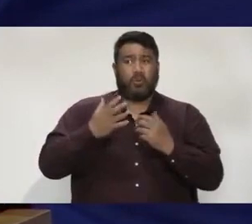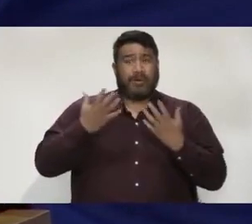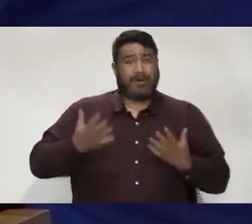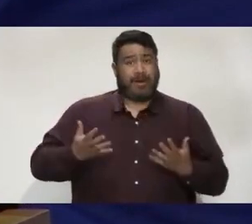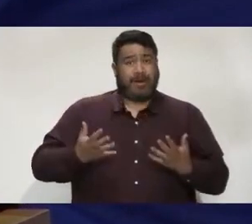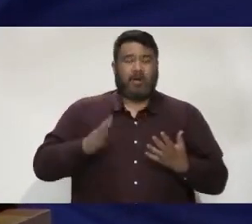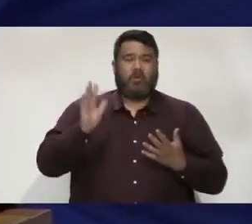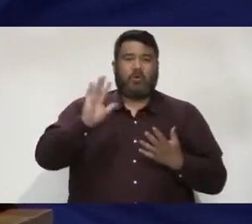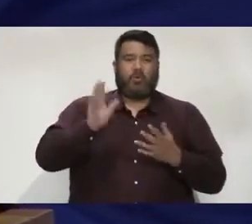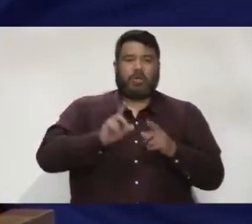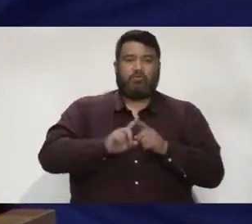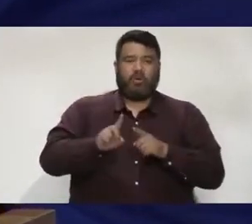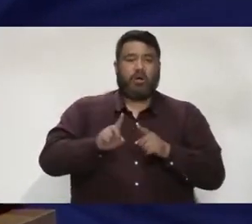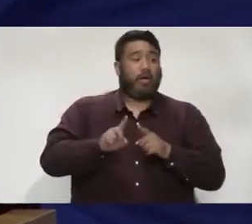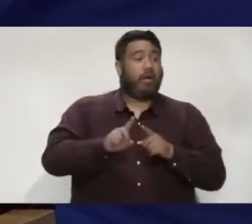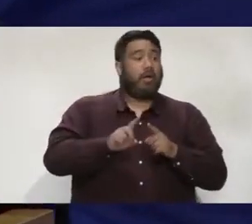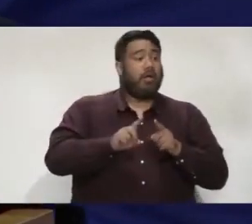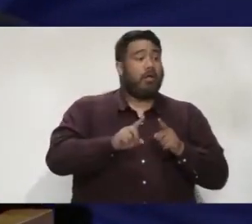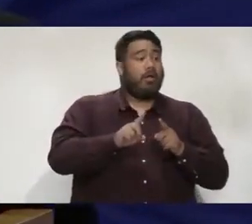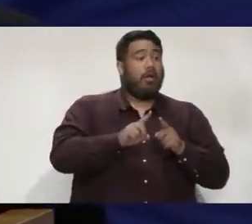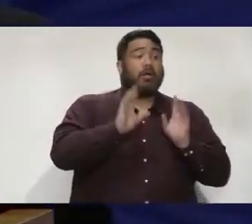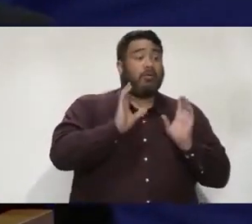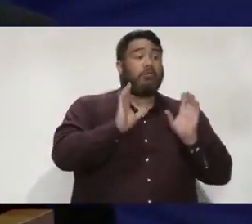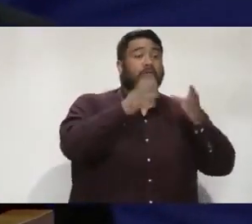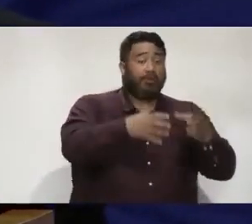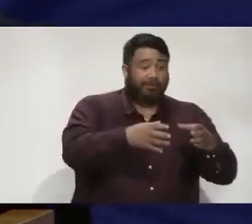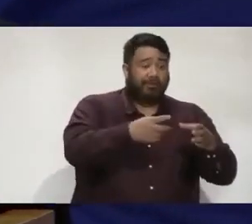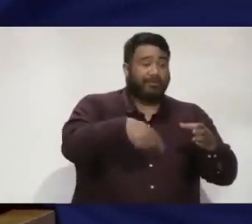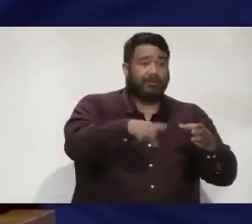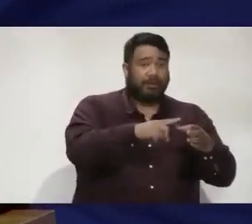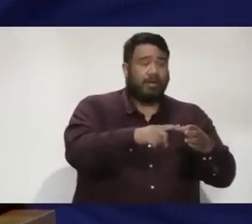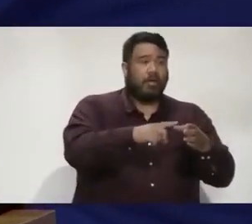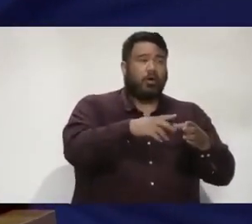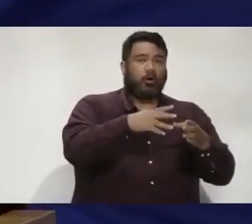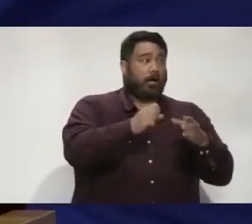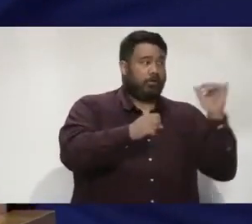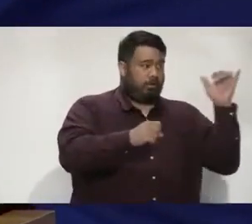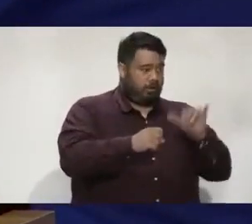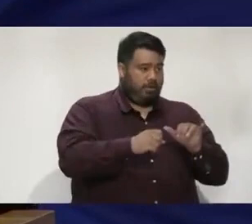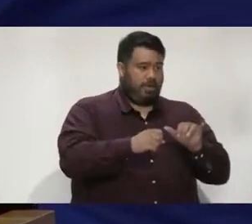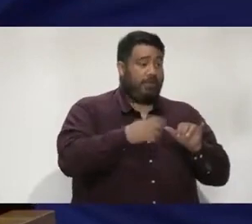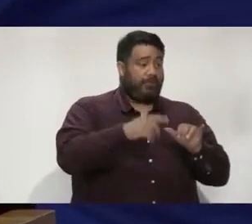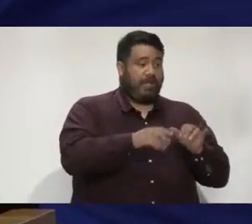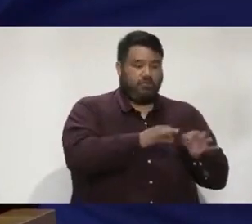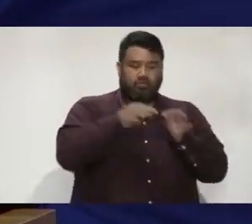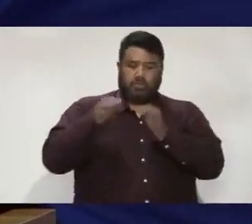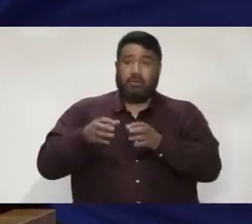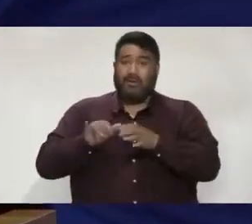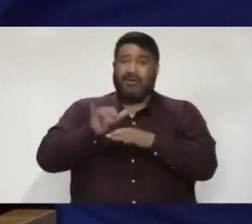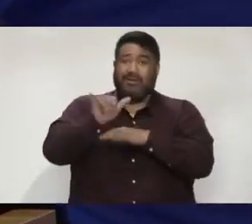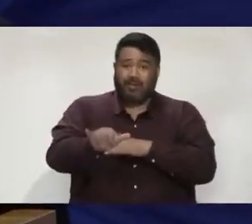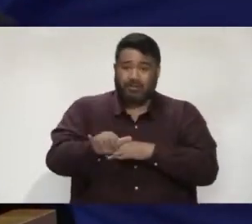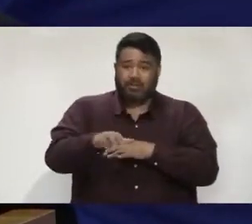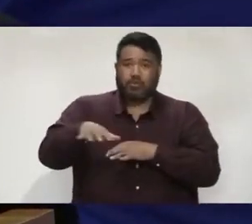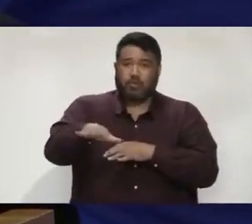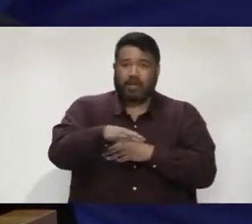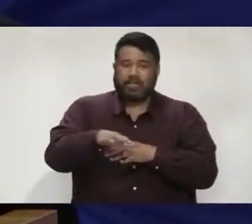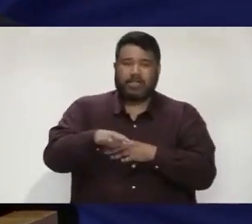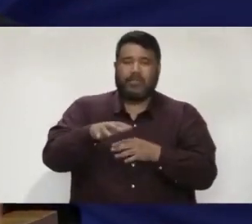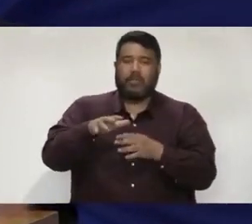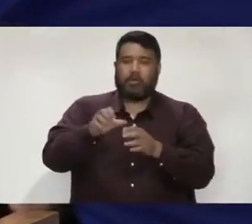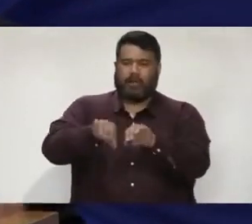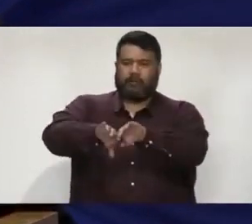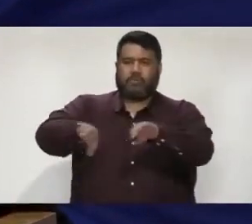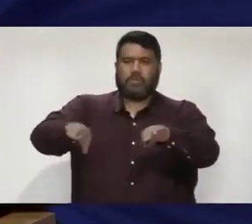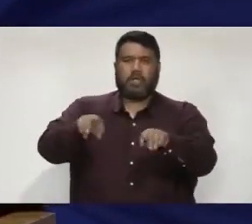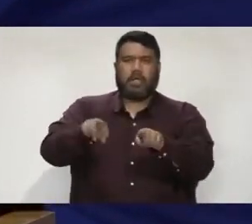trying to keep cohorts together when we provide air bridges. So that's an example of one of the things that has evolved over